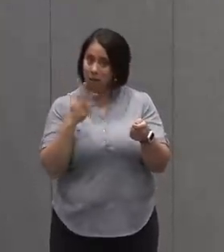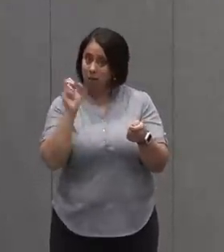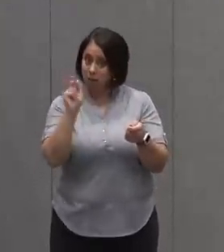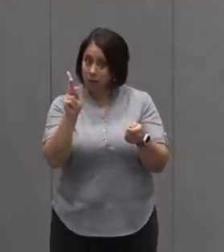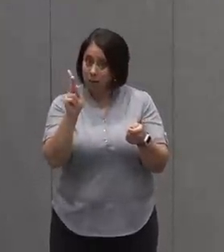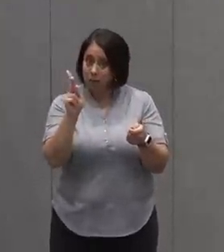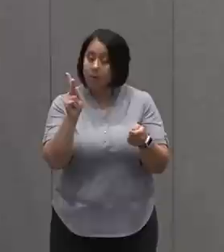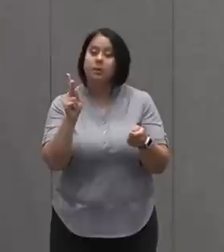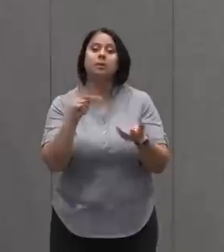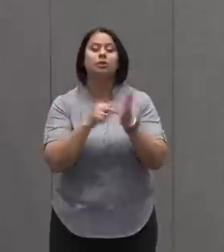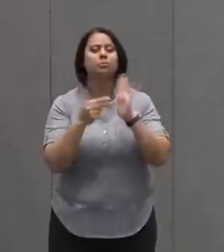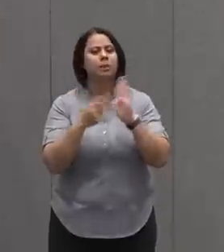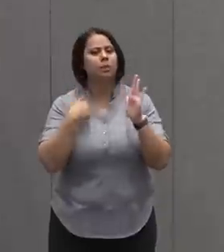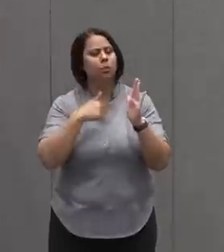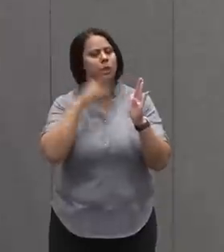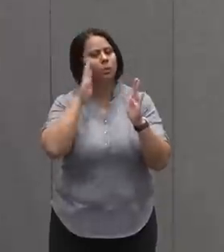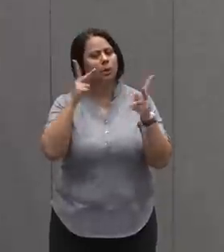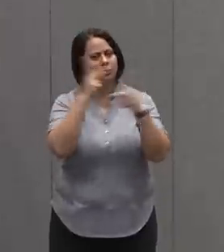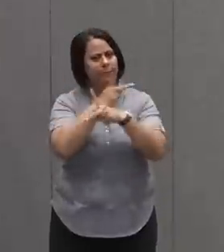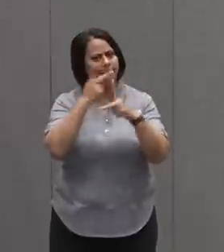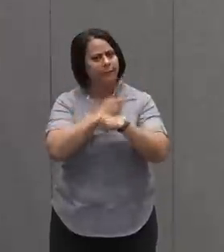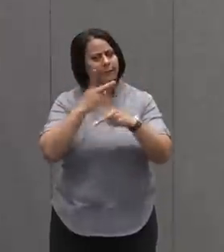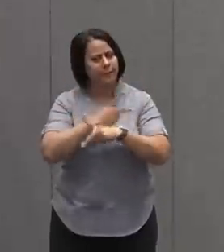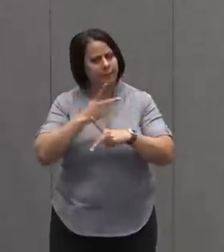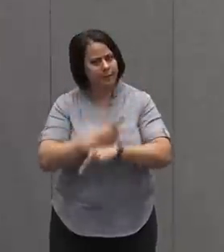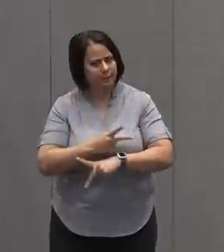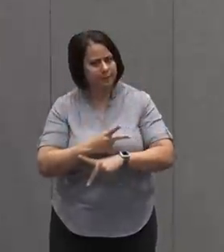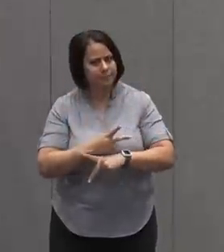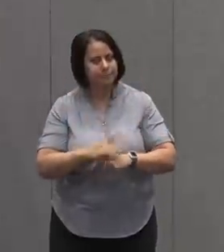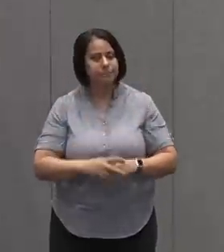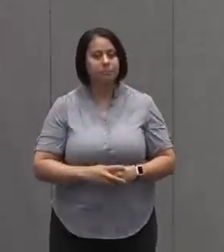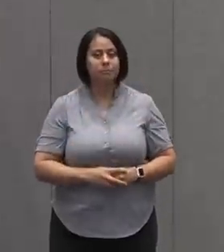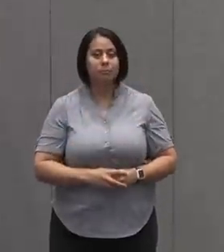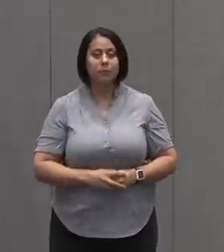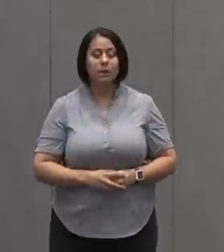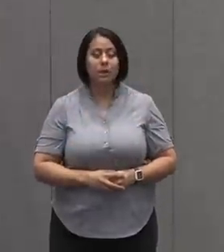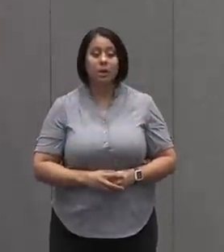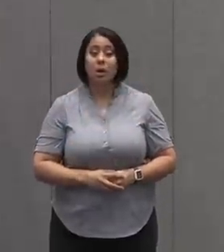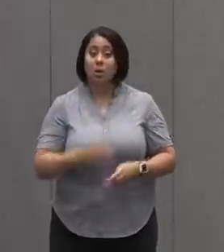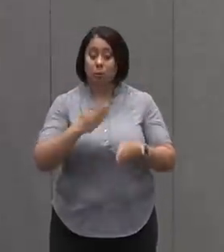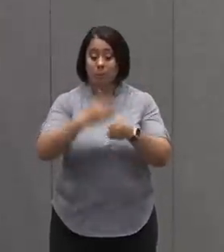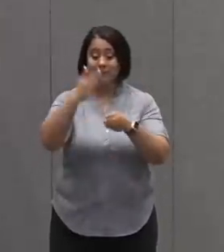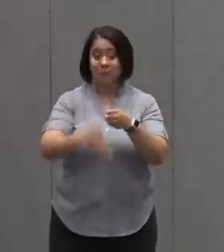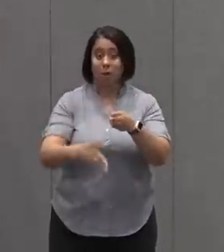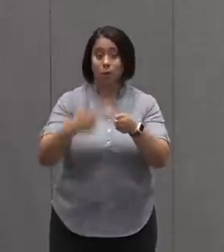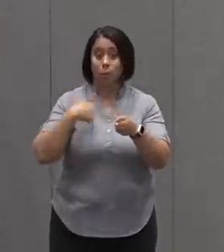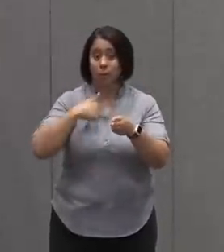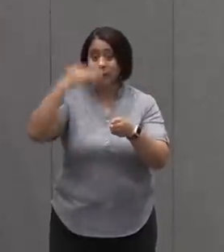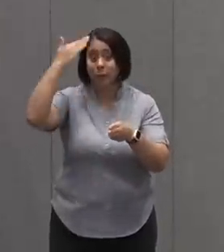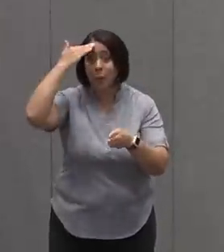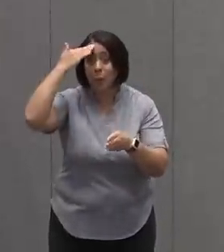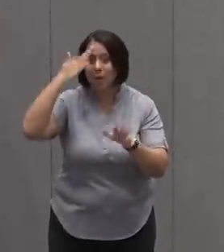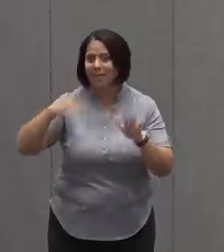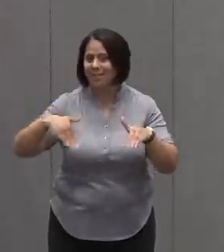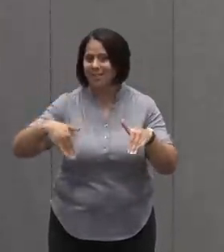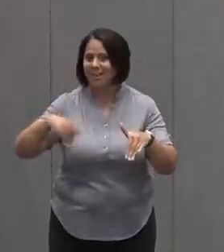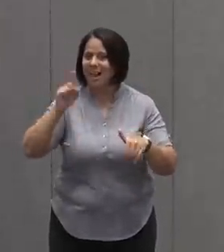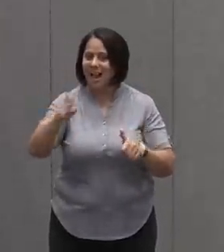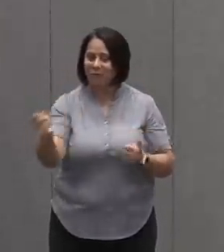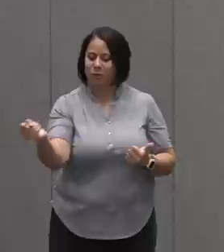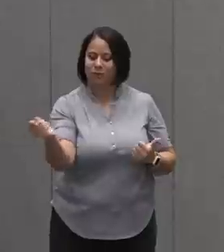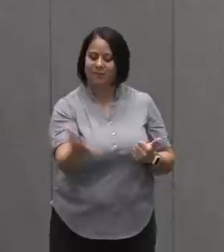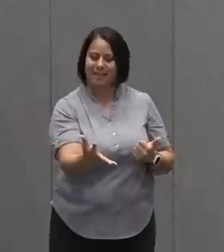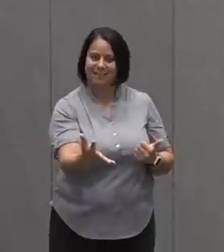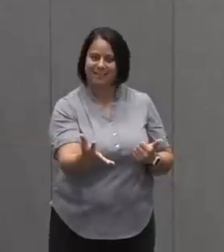strategically, because we don't know what the result is going to be until we roll the dice to who won